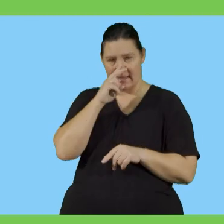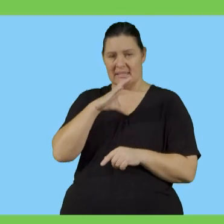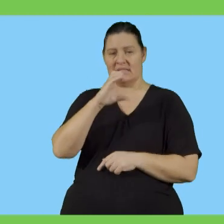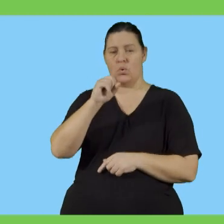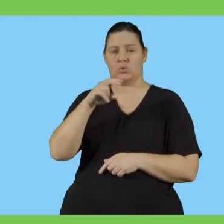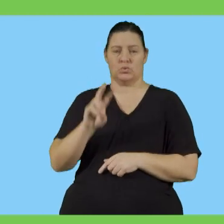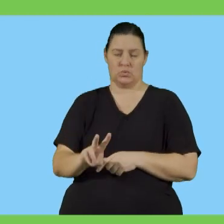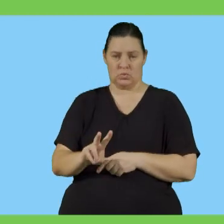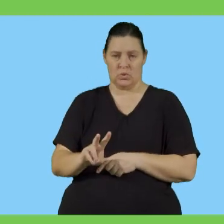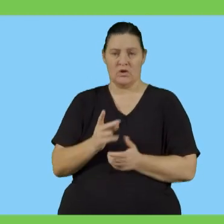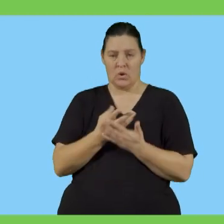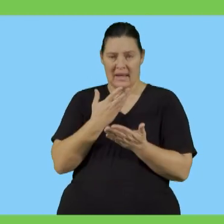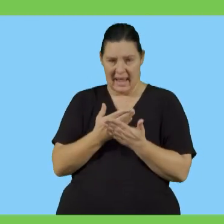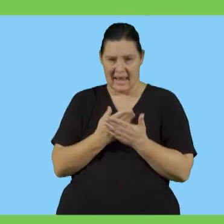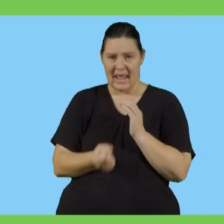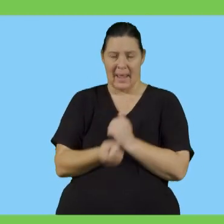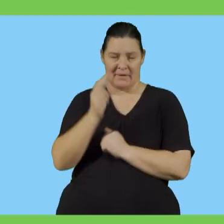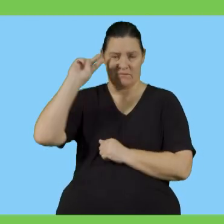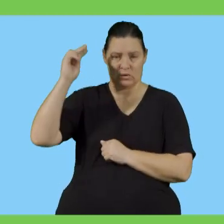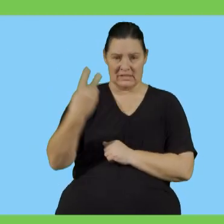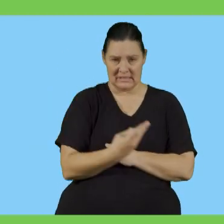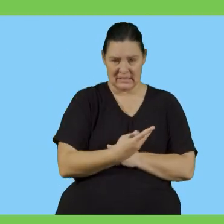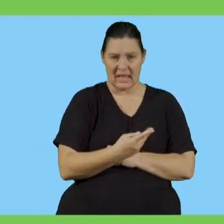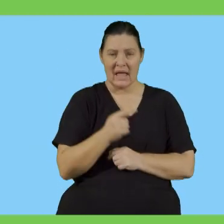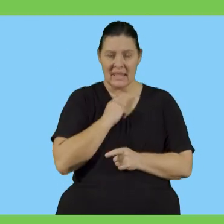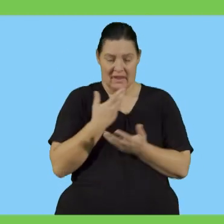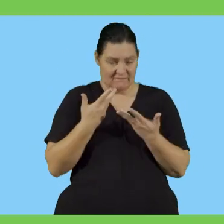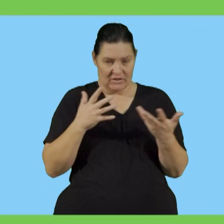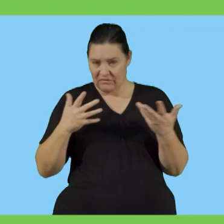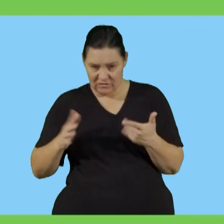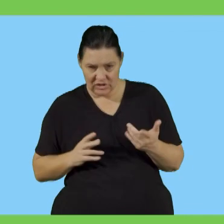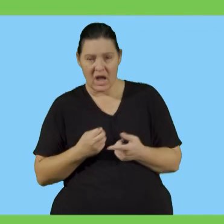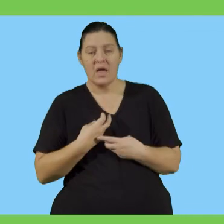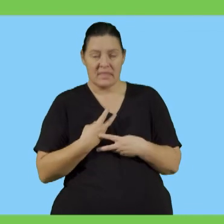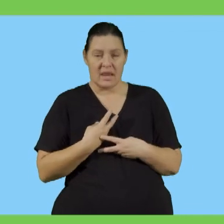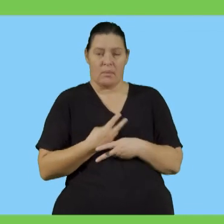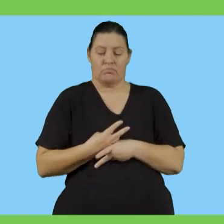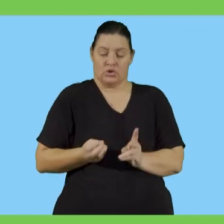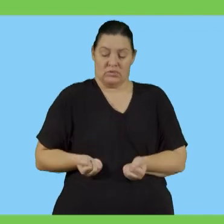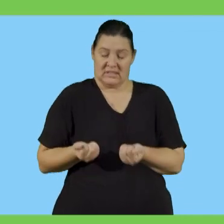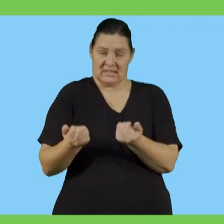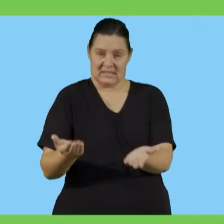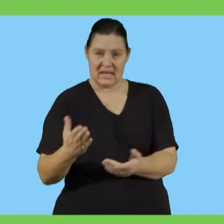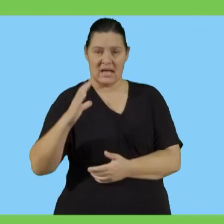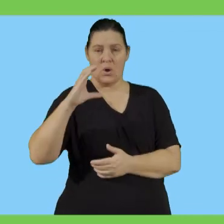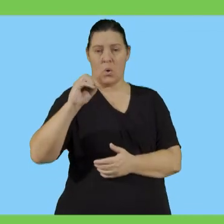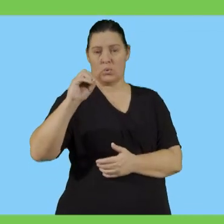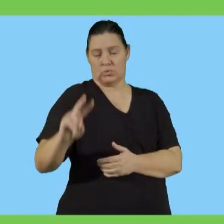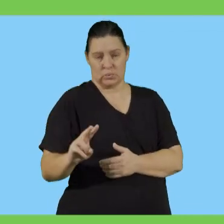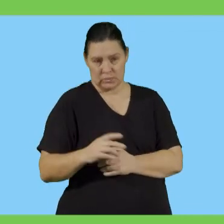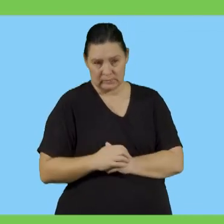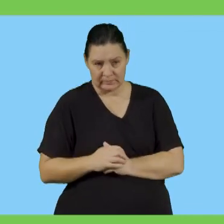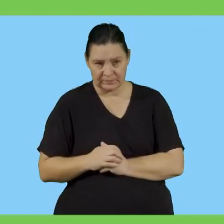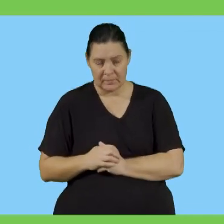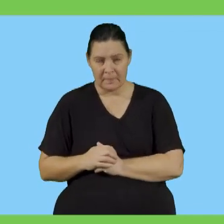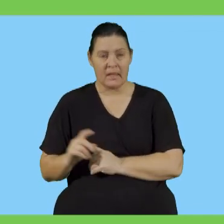carbon dioxide in order for it to happen, and then it takes out oxygen as a product. And